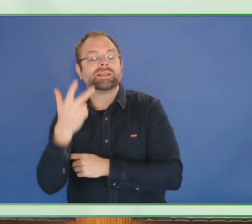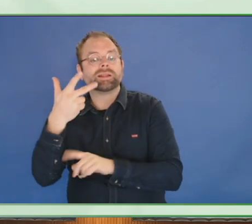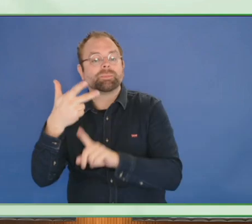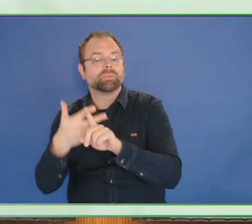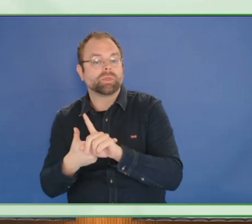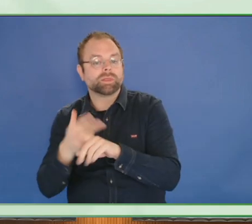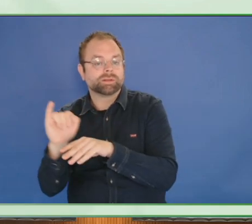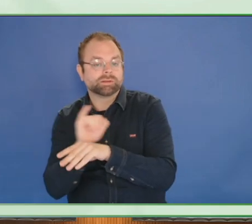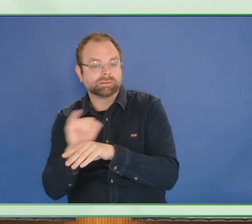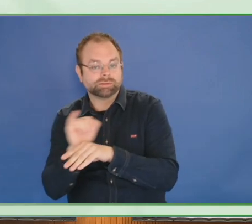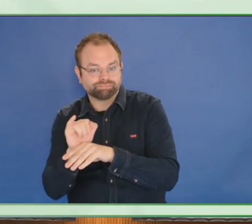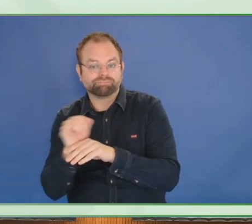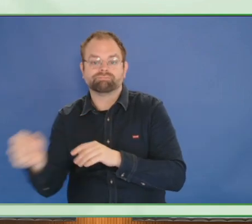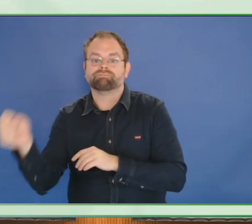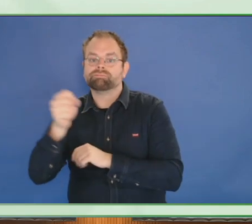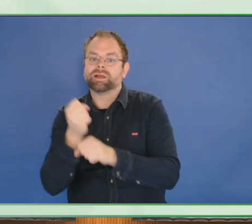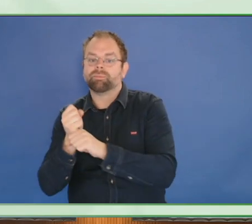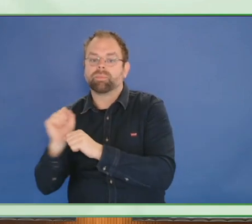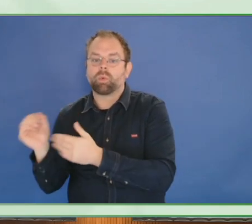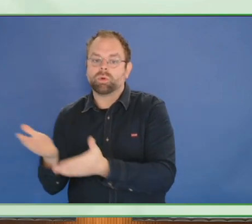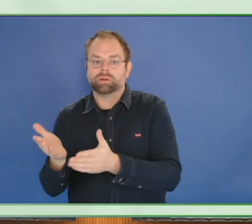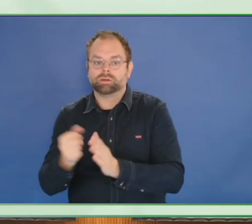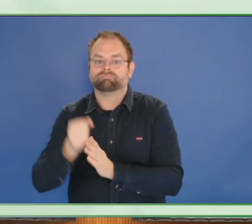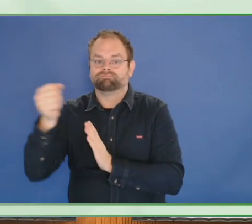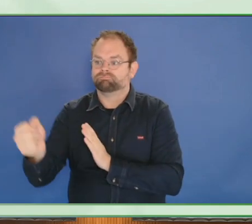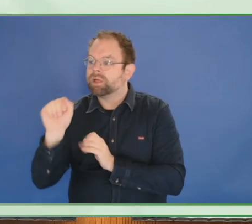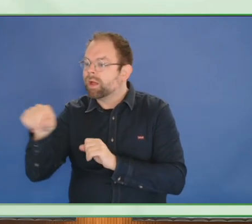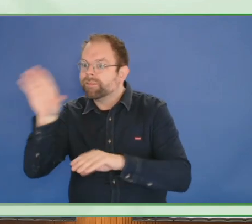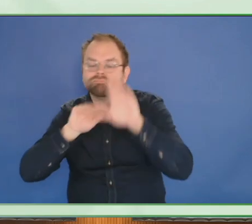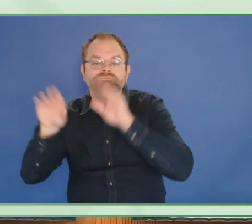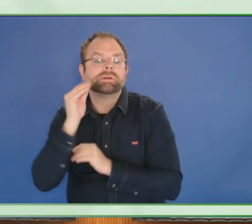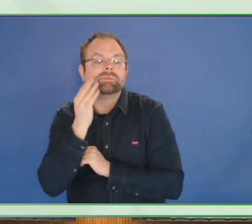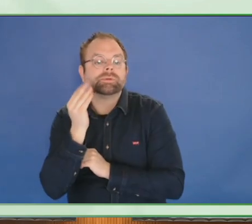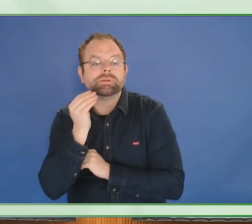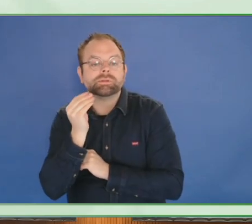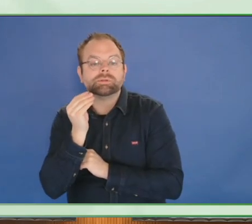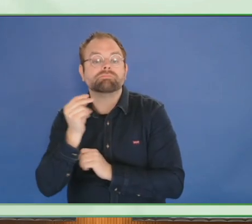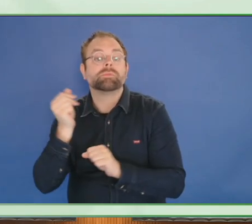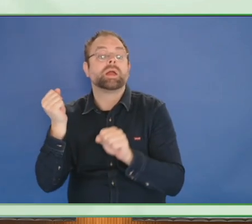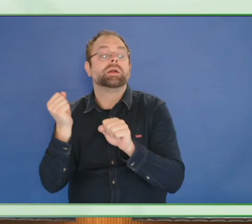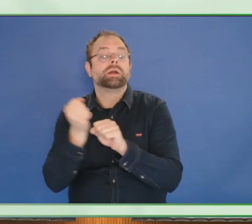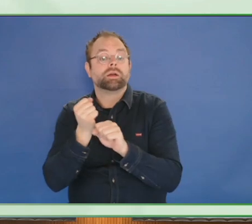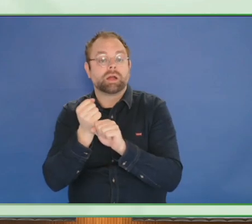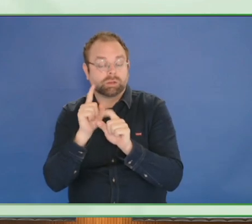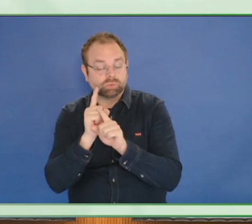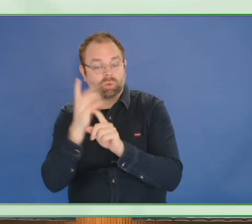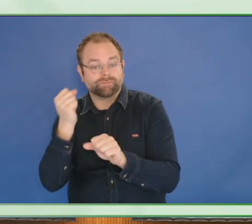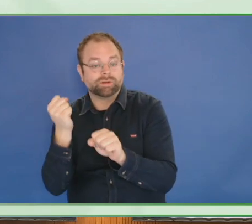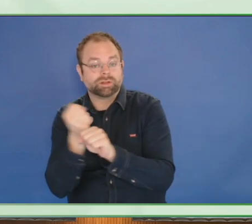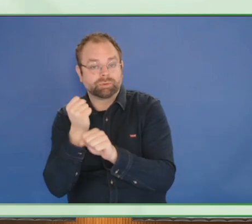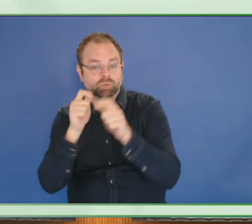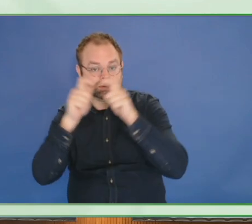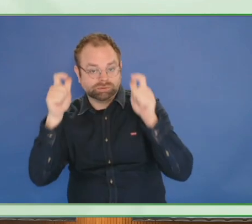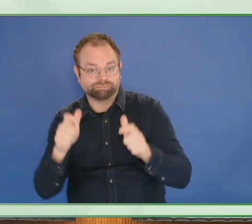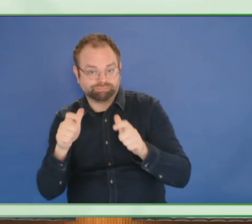financial support in order to start up or develop their small business. They are then followed by on-the-job coaching to sustain